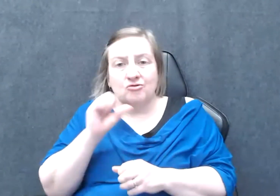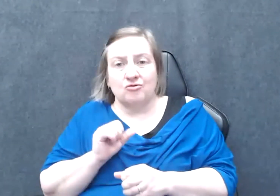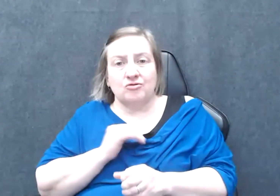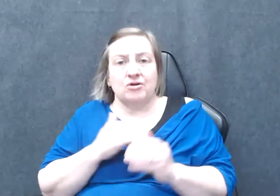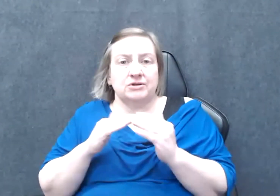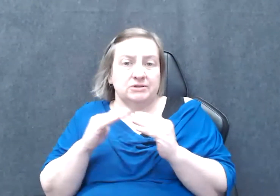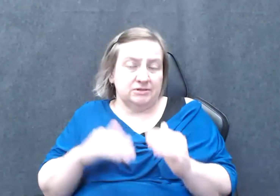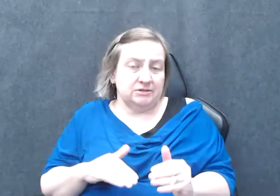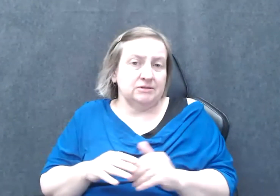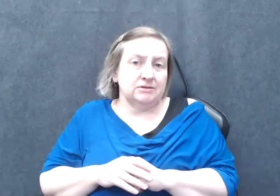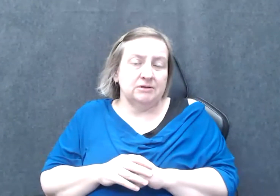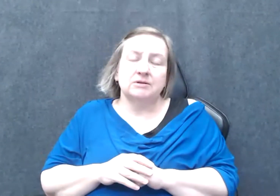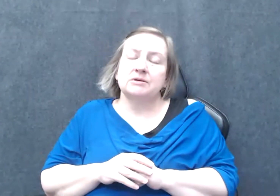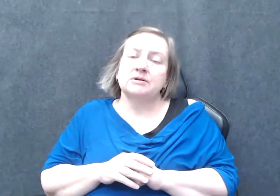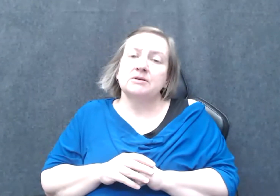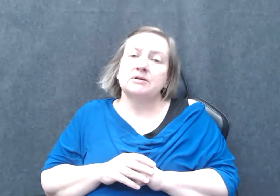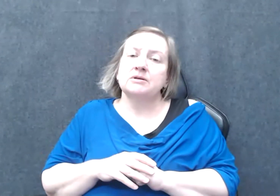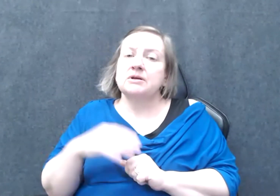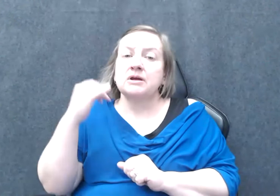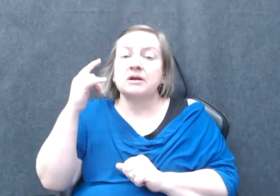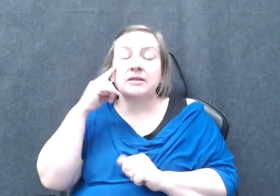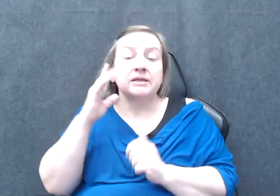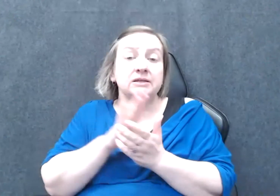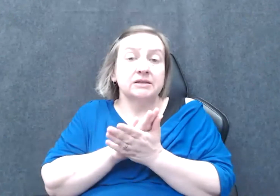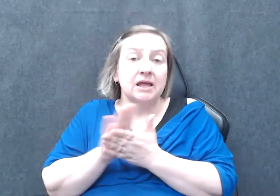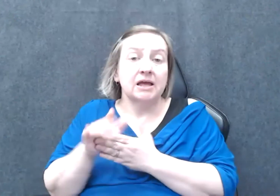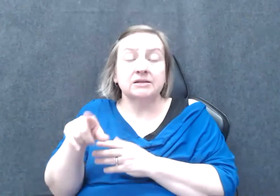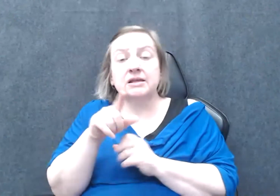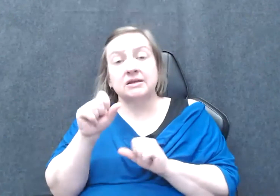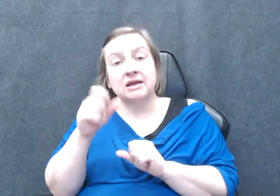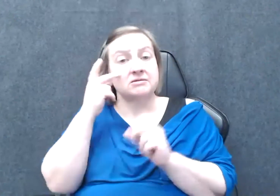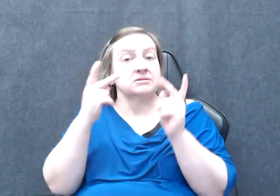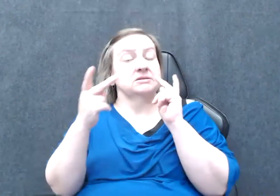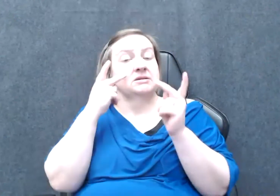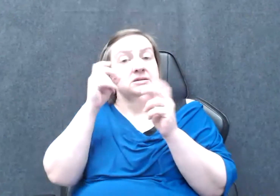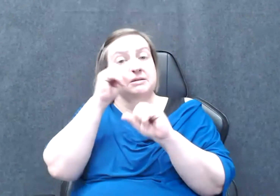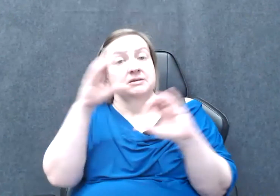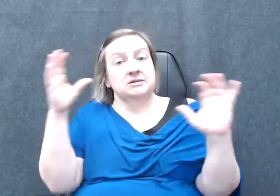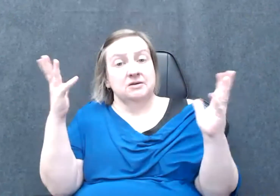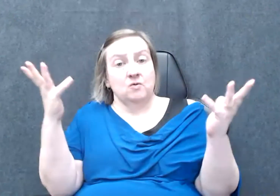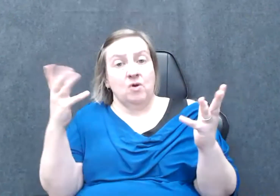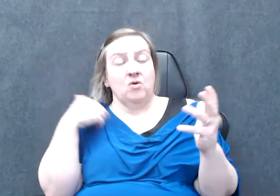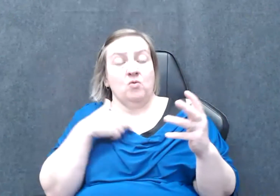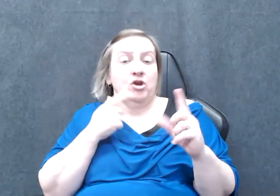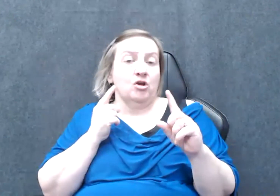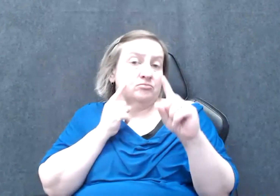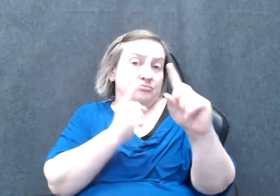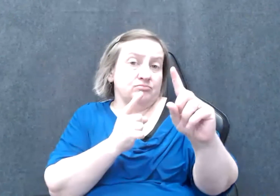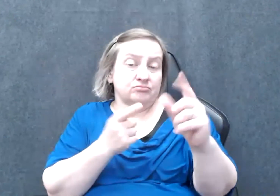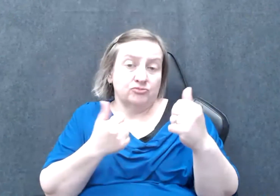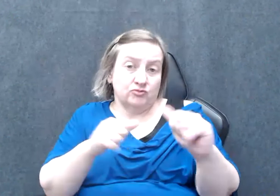Yeah. And so I think it's nice for them to be able to visually see what we're aspiring to get